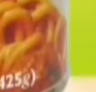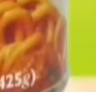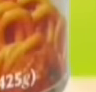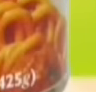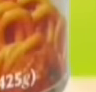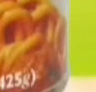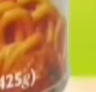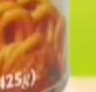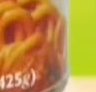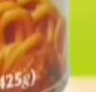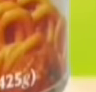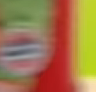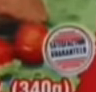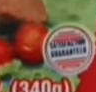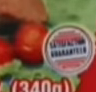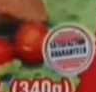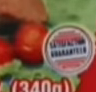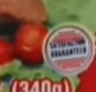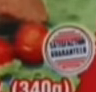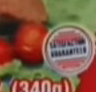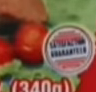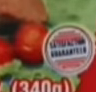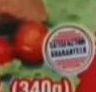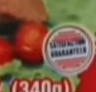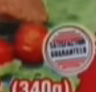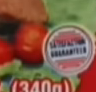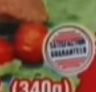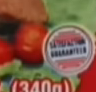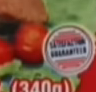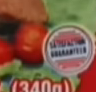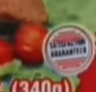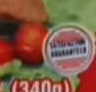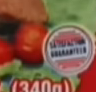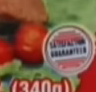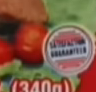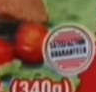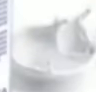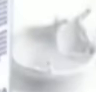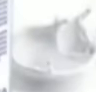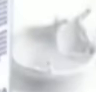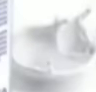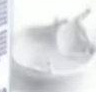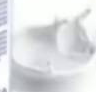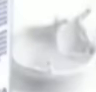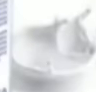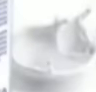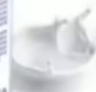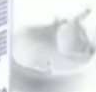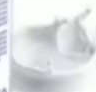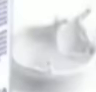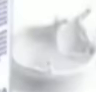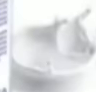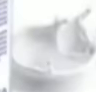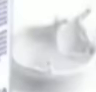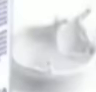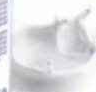ounce, $1.49. Rainbow Corn Beef, 12 ounce, $2.39. Amalanda Milk,